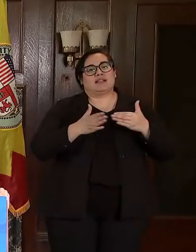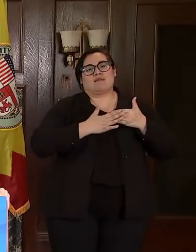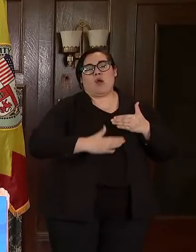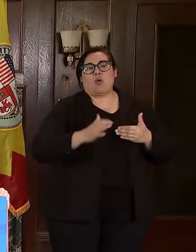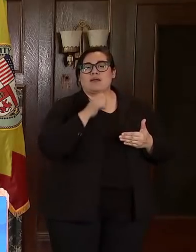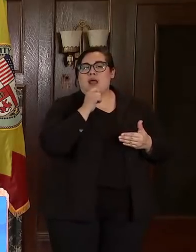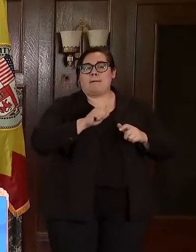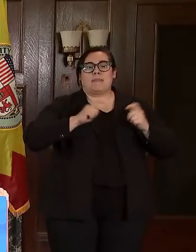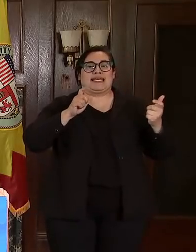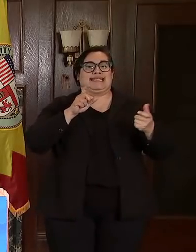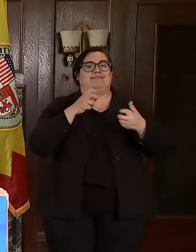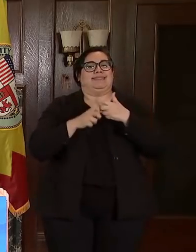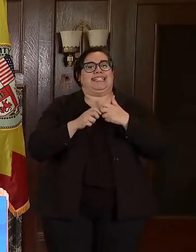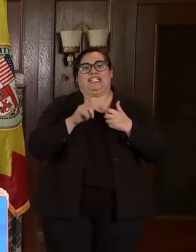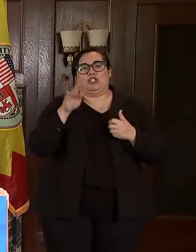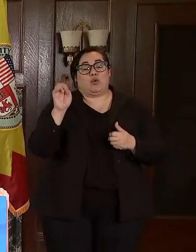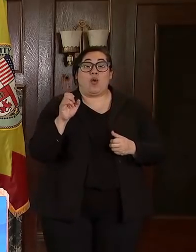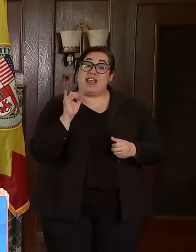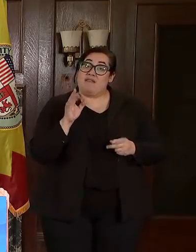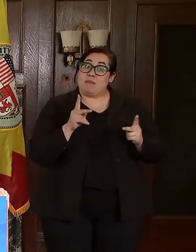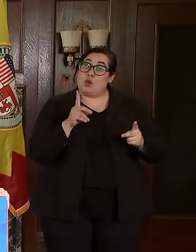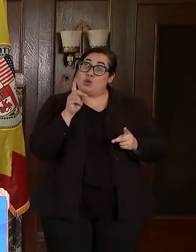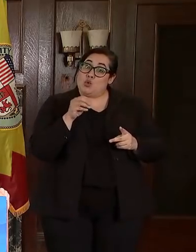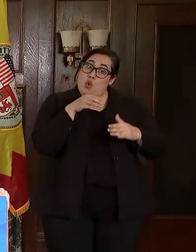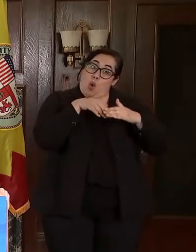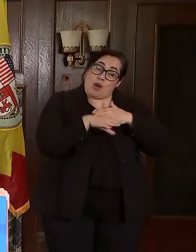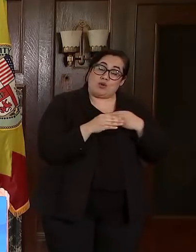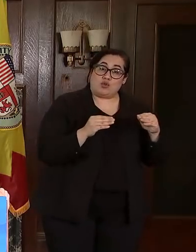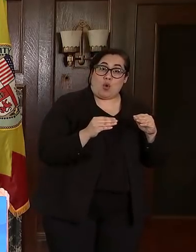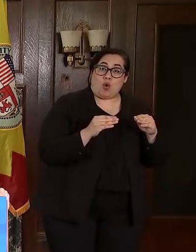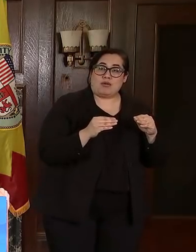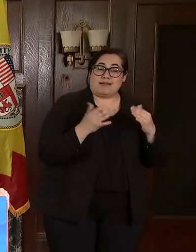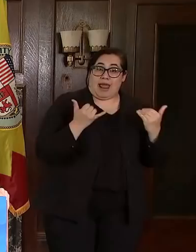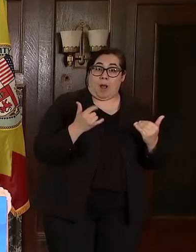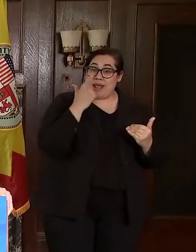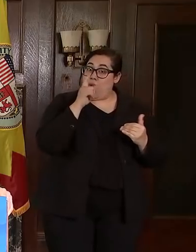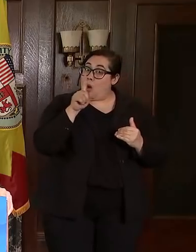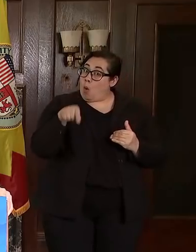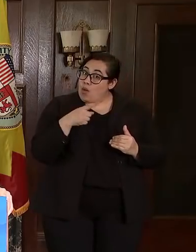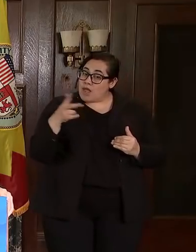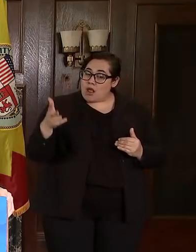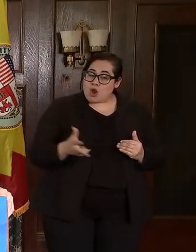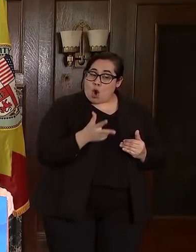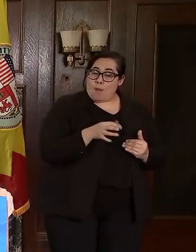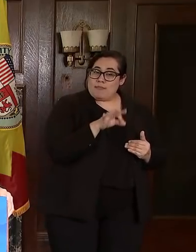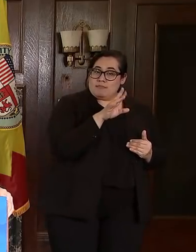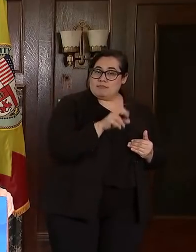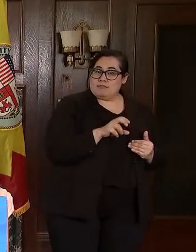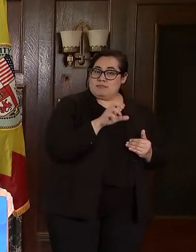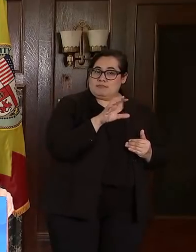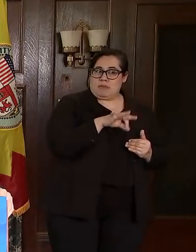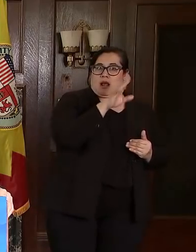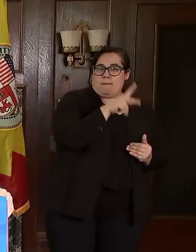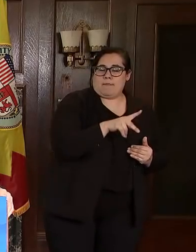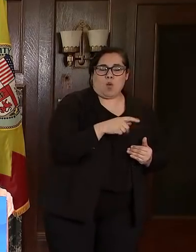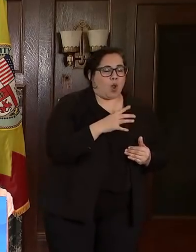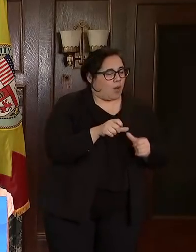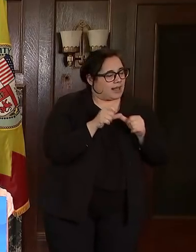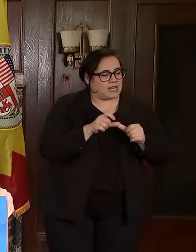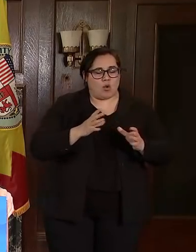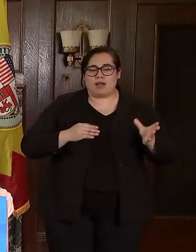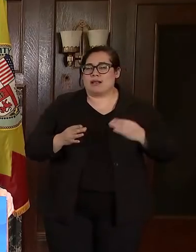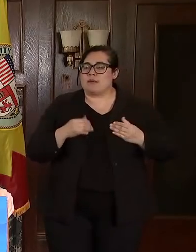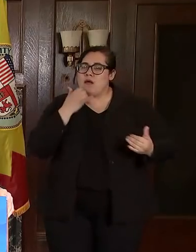of an issue. If folks do go into stores, though, now, because it's only curbside, we will continue to take those calls, to